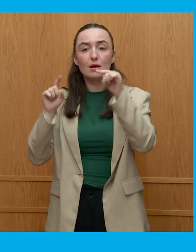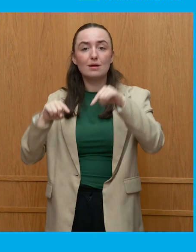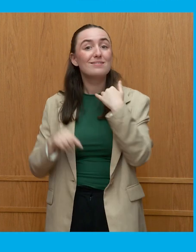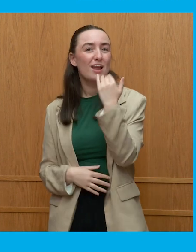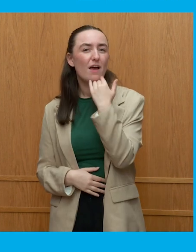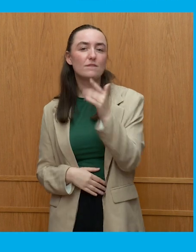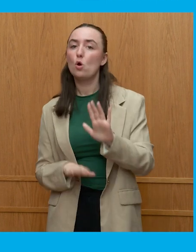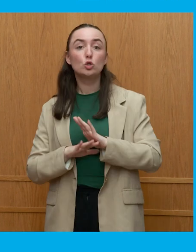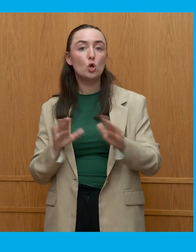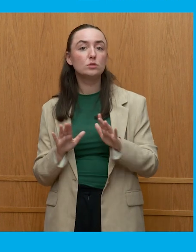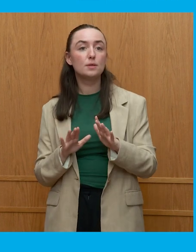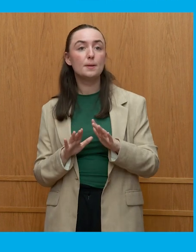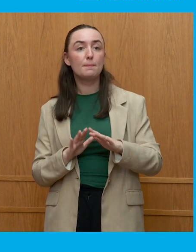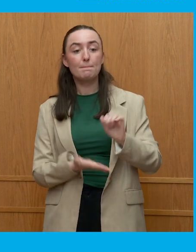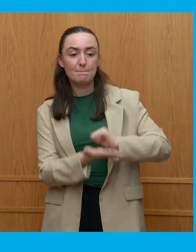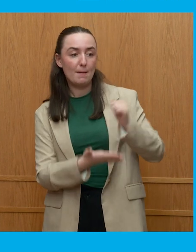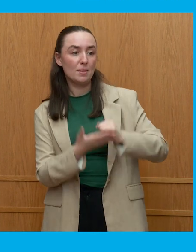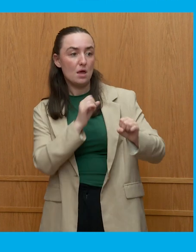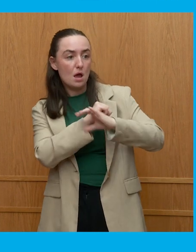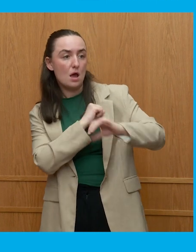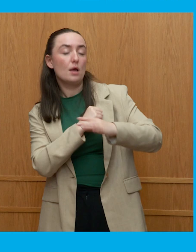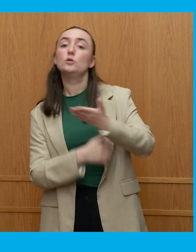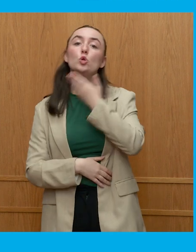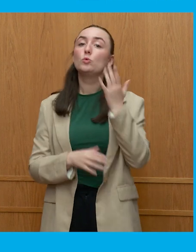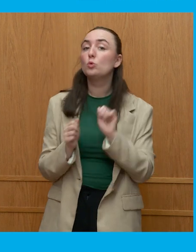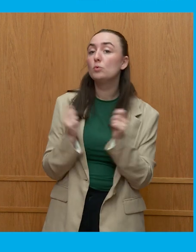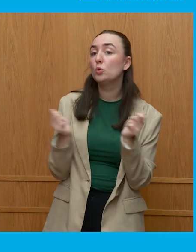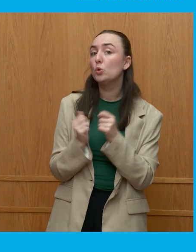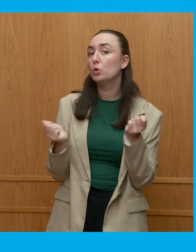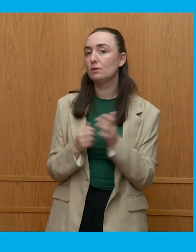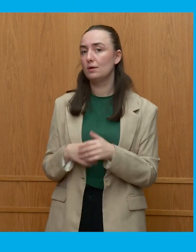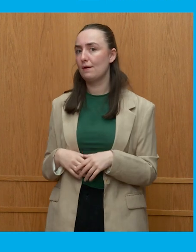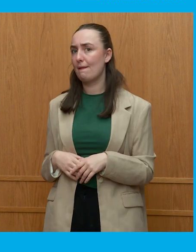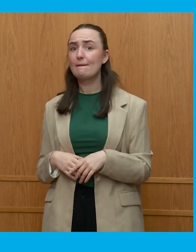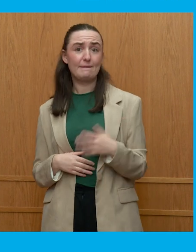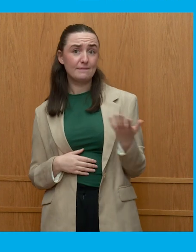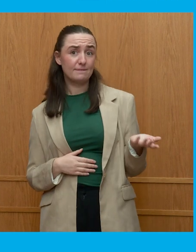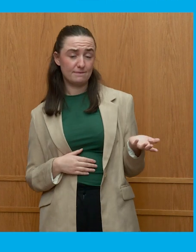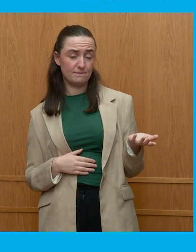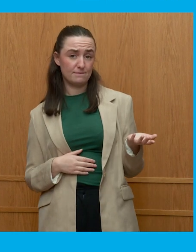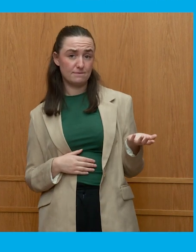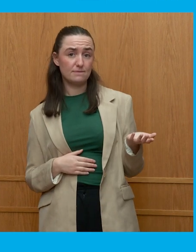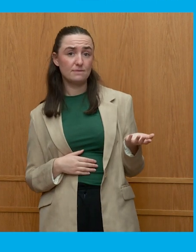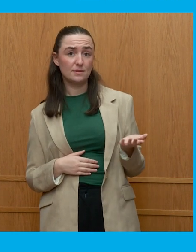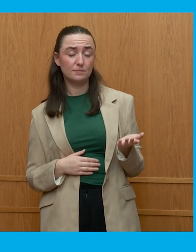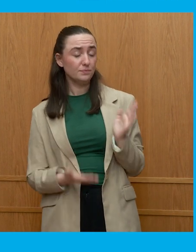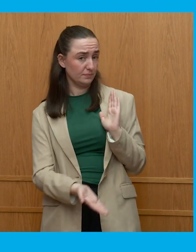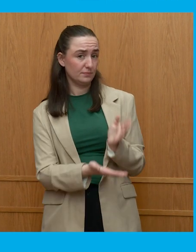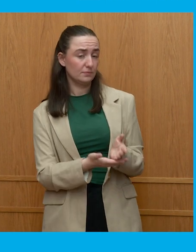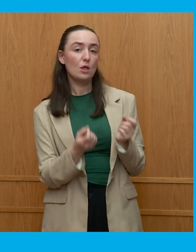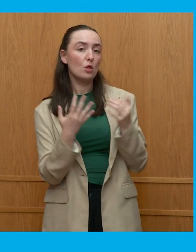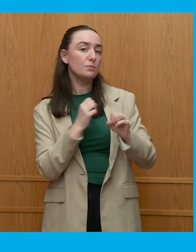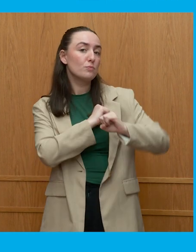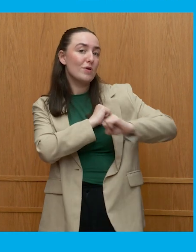published, for example. We don't have a book. But it was drowned by all the sounds off camera, you know. All the